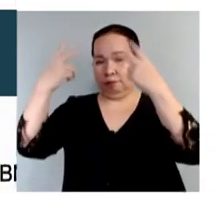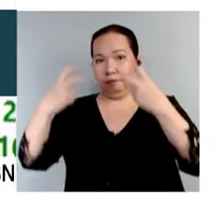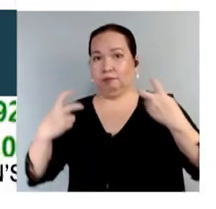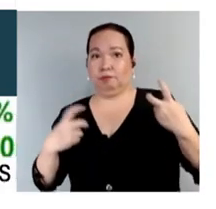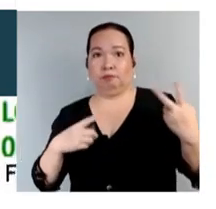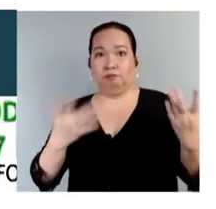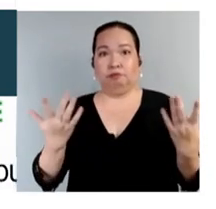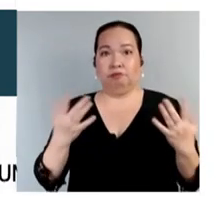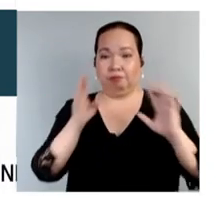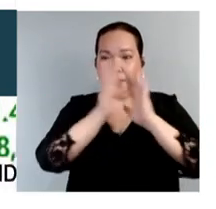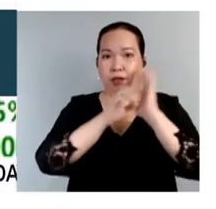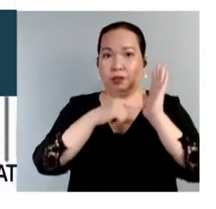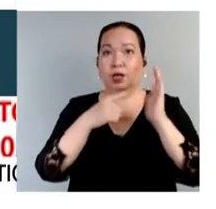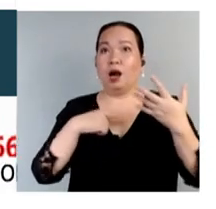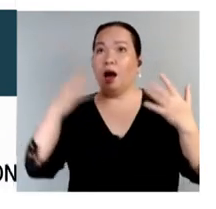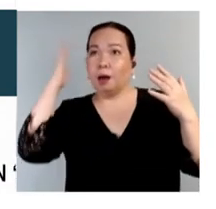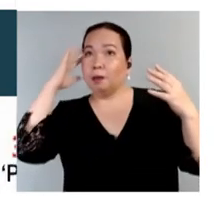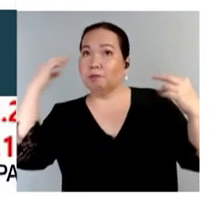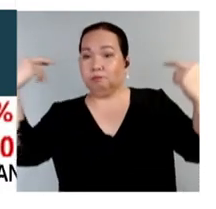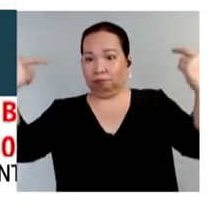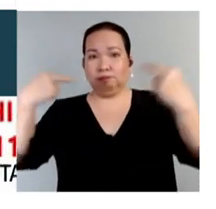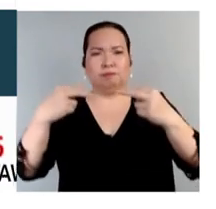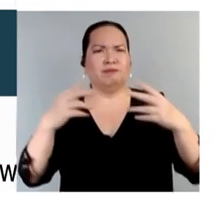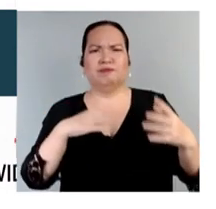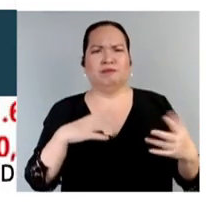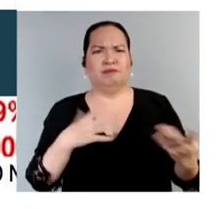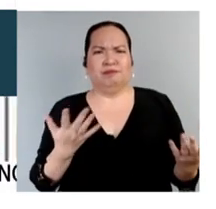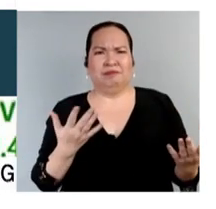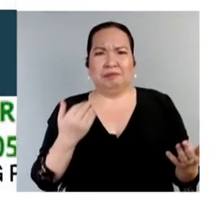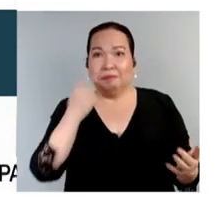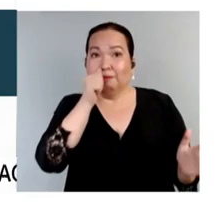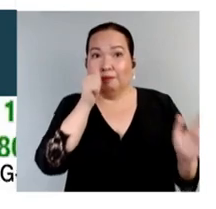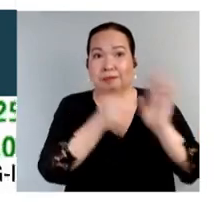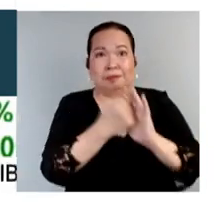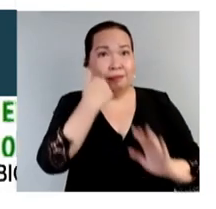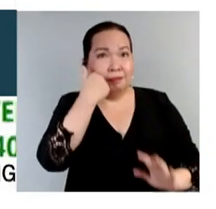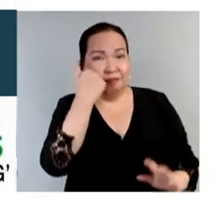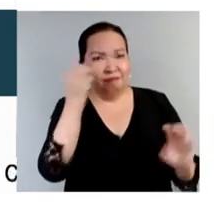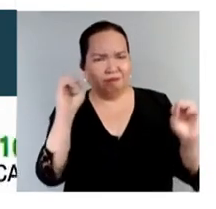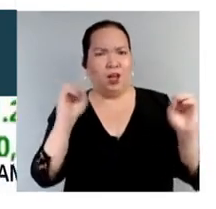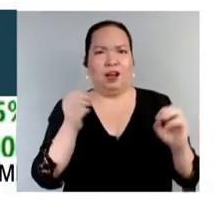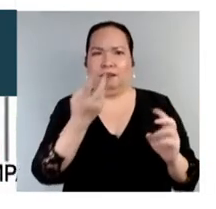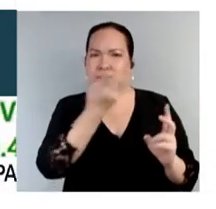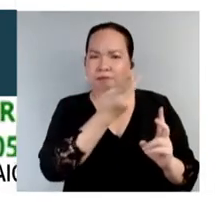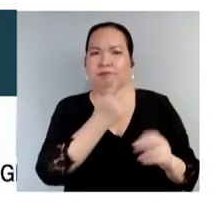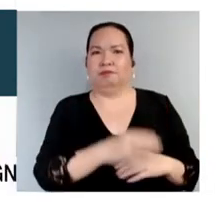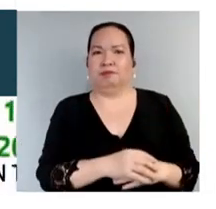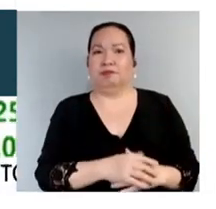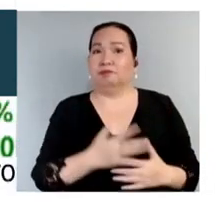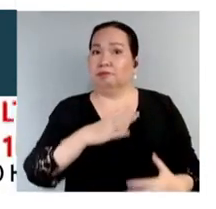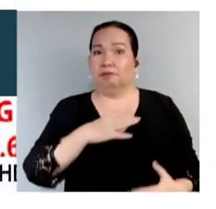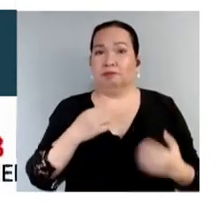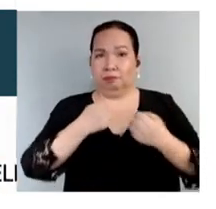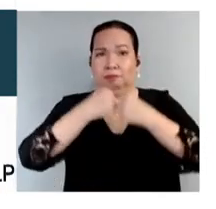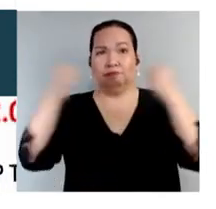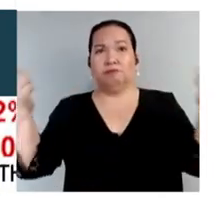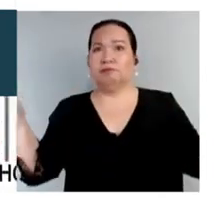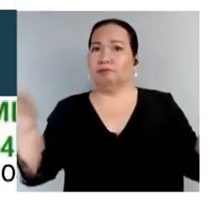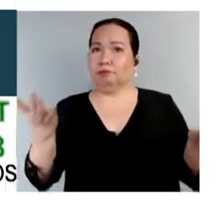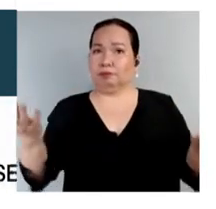be known for by everyone. Kumbaga, wala silang tinatago. And gusto nilang humarap kaagad sa taong